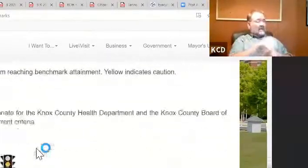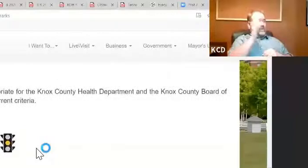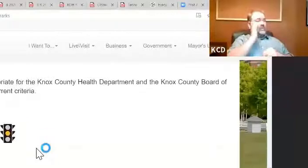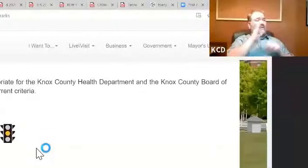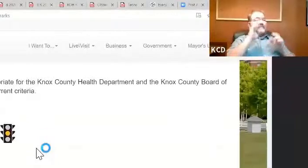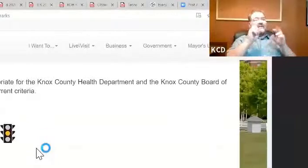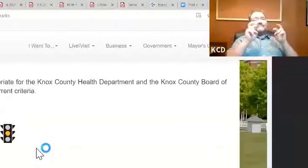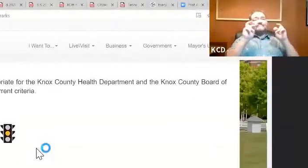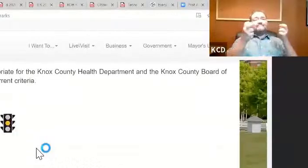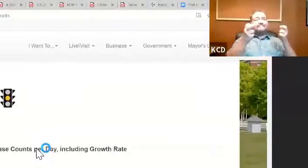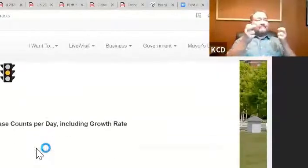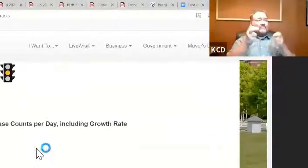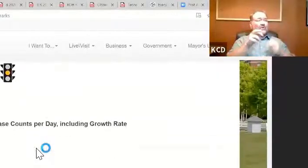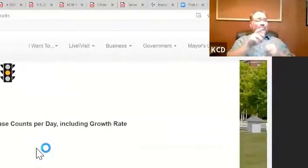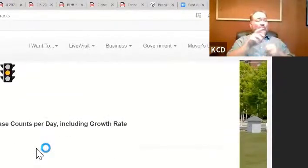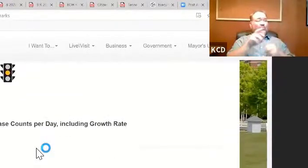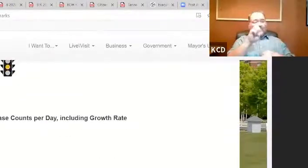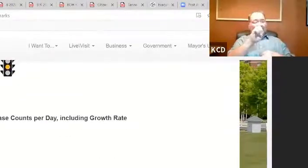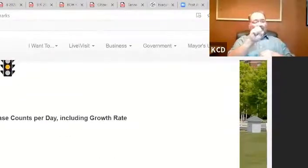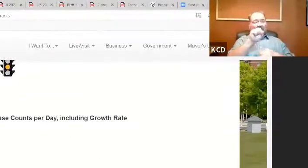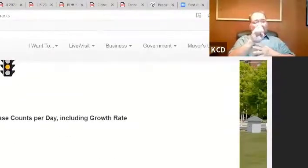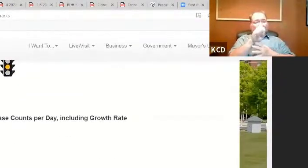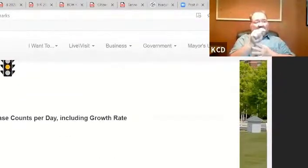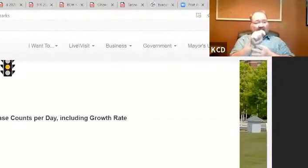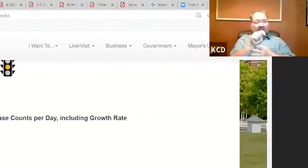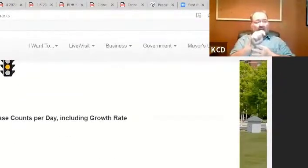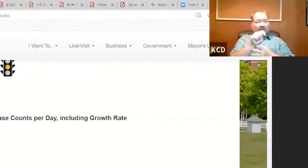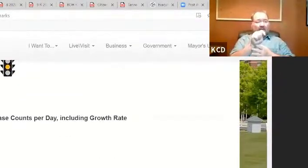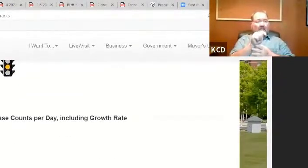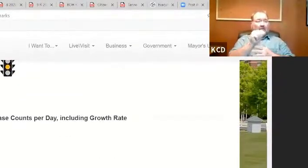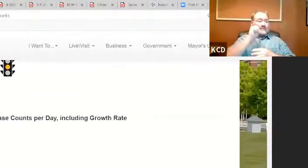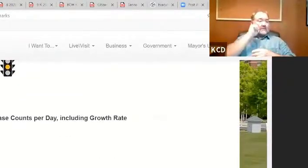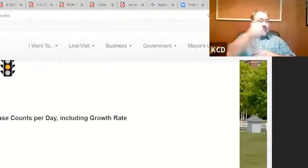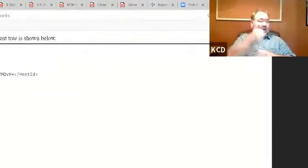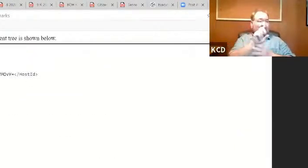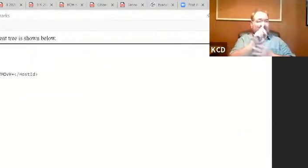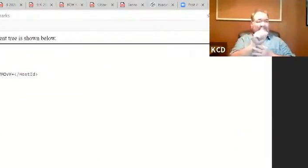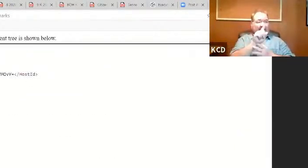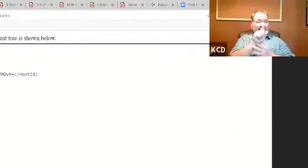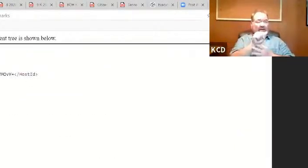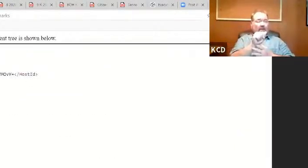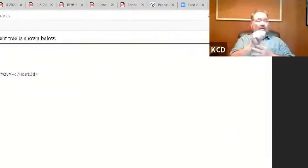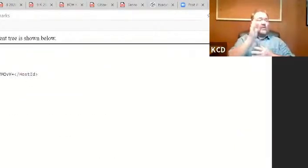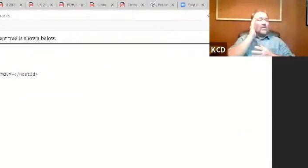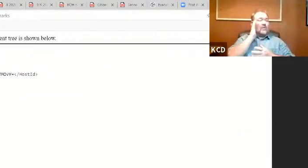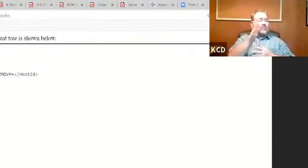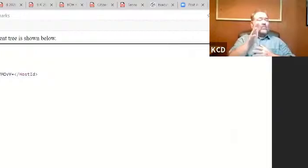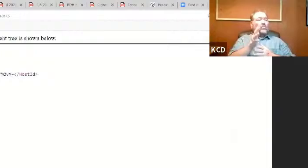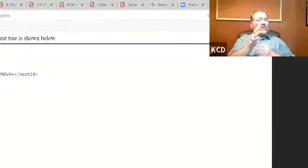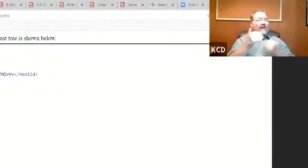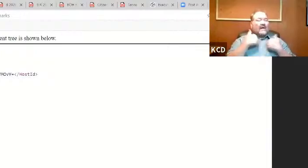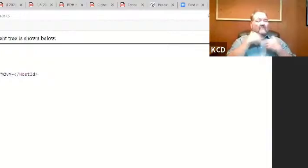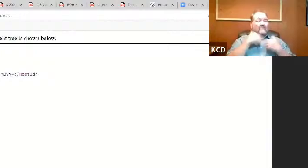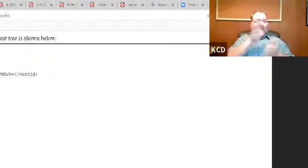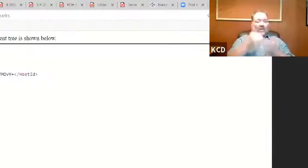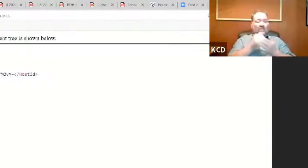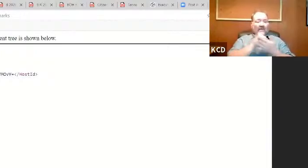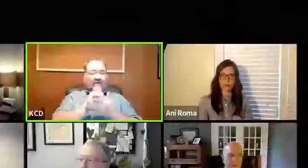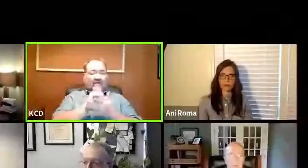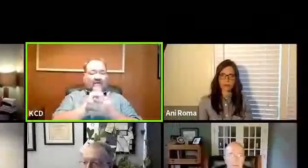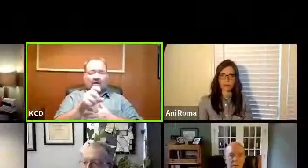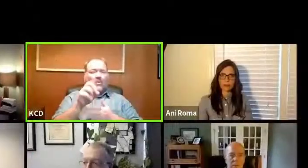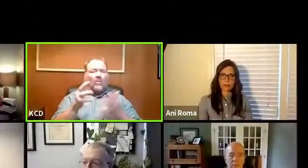of be a reset, like tomorrow's data is it'll just have all that fixed, or